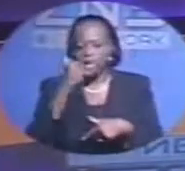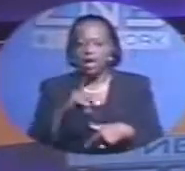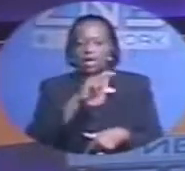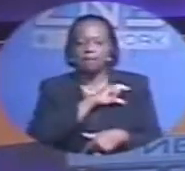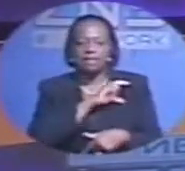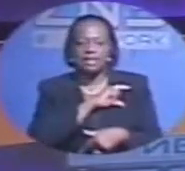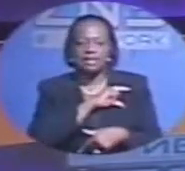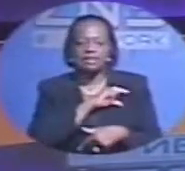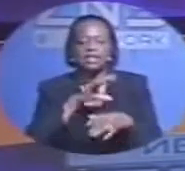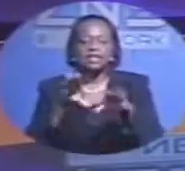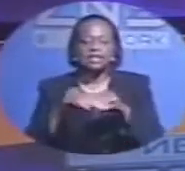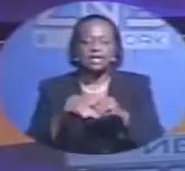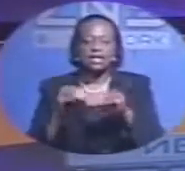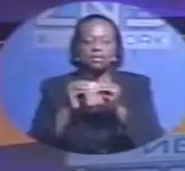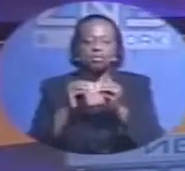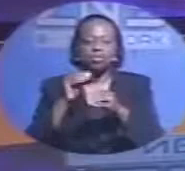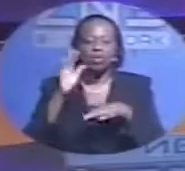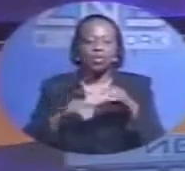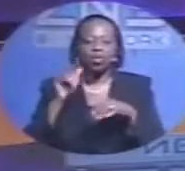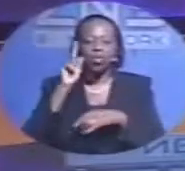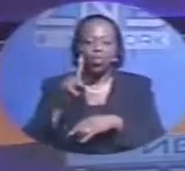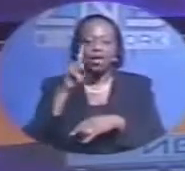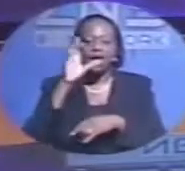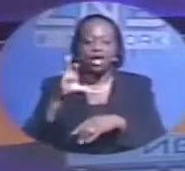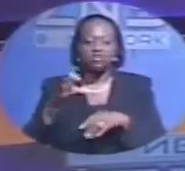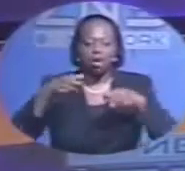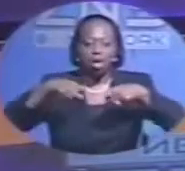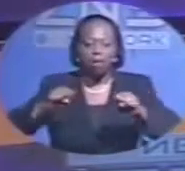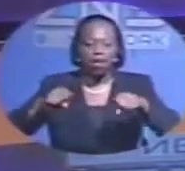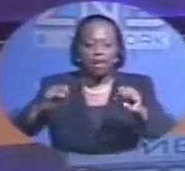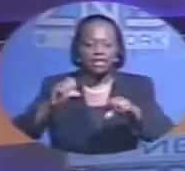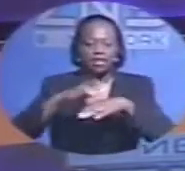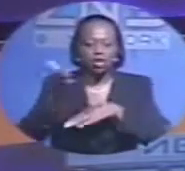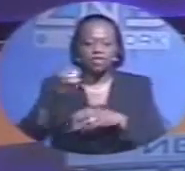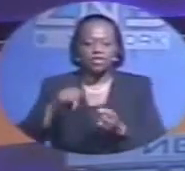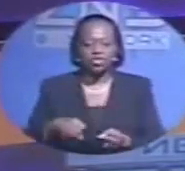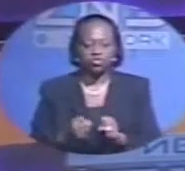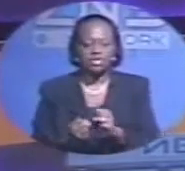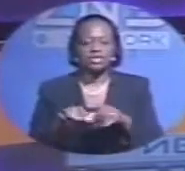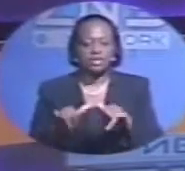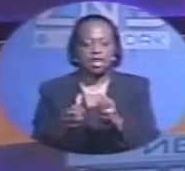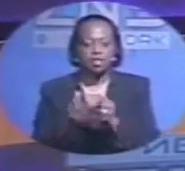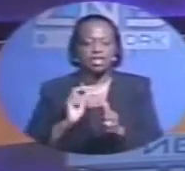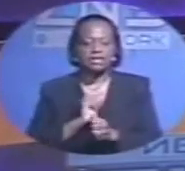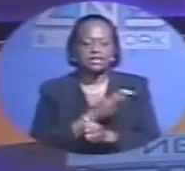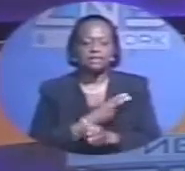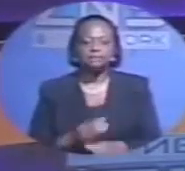have taken more than 100 motorbikes off the streets. That story's after the break. Stay tuned.